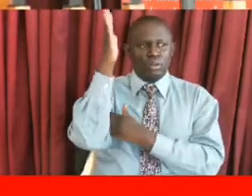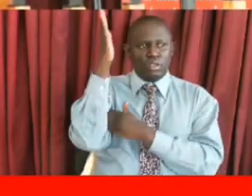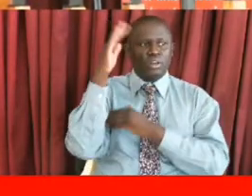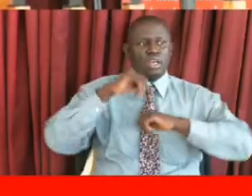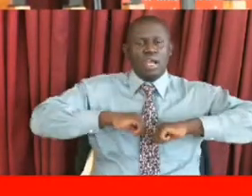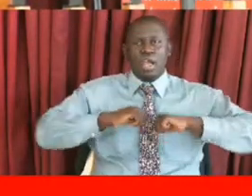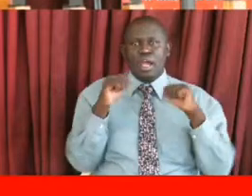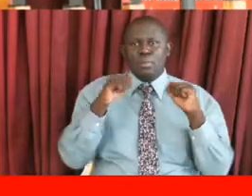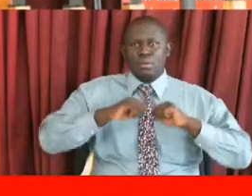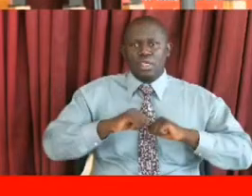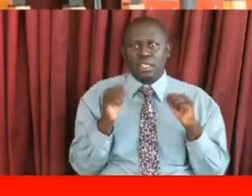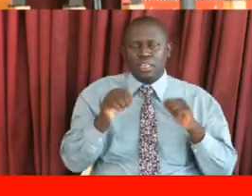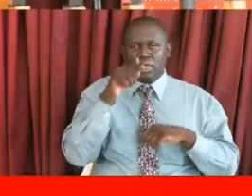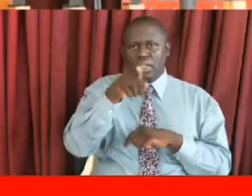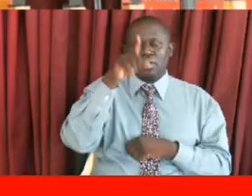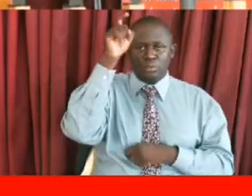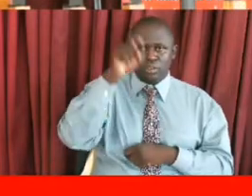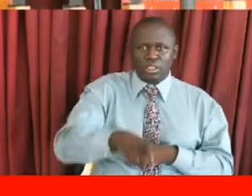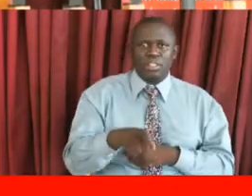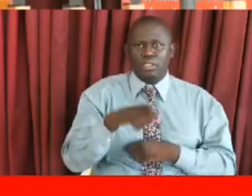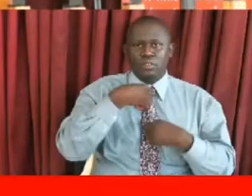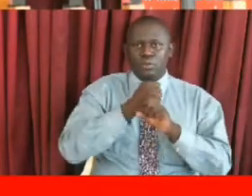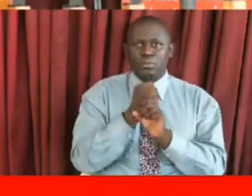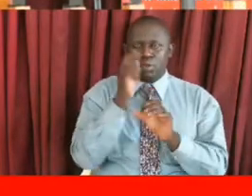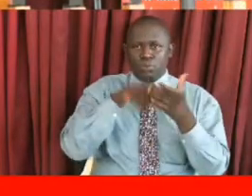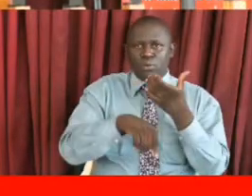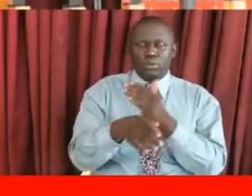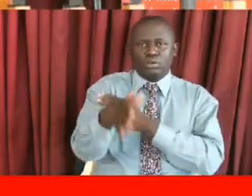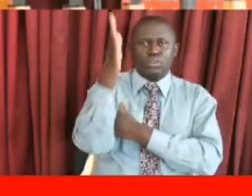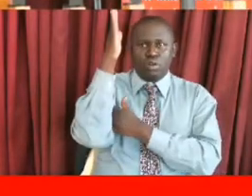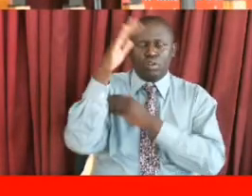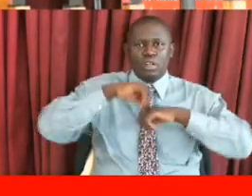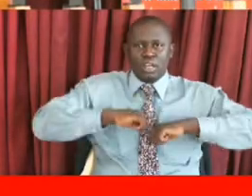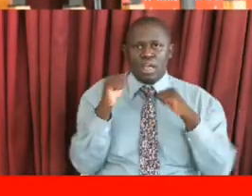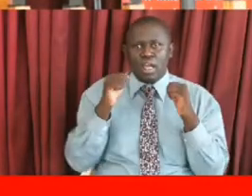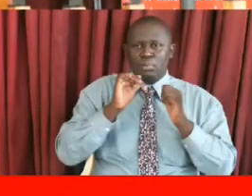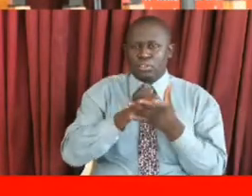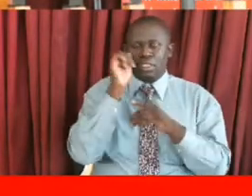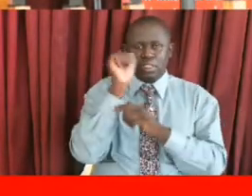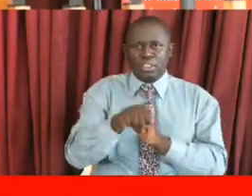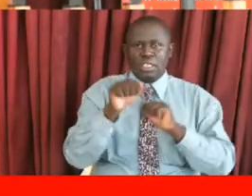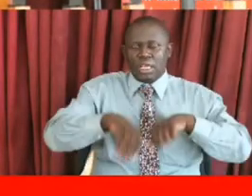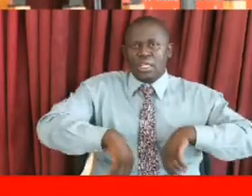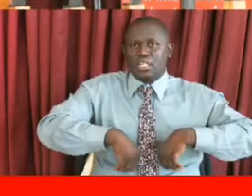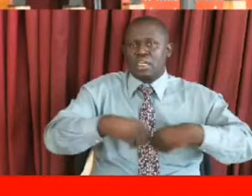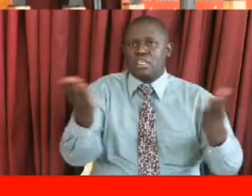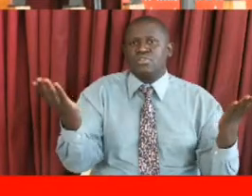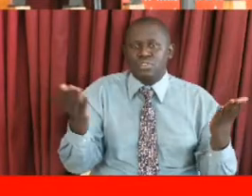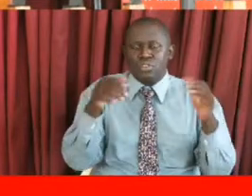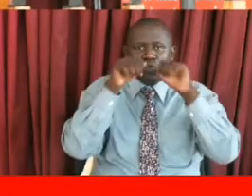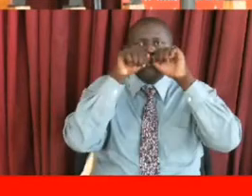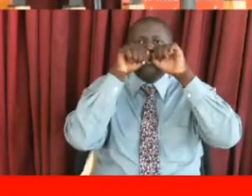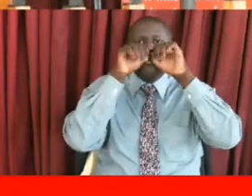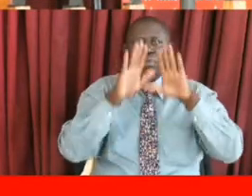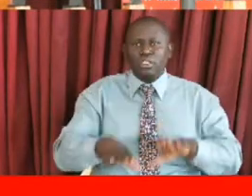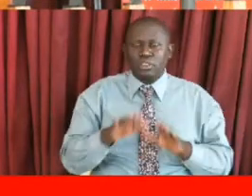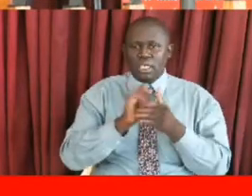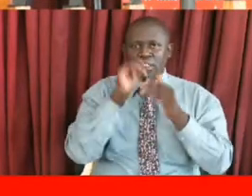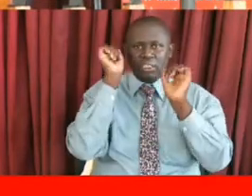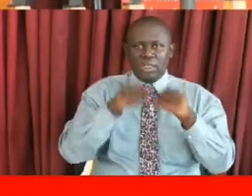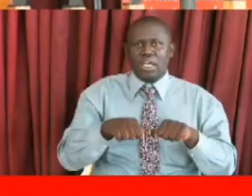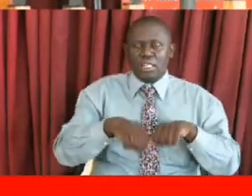need to please God for God to give you blessings for God to give you the